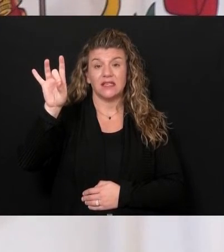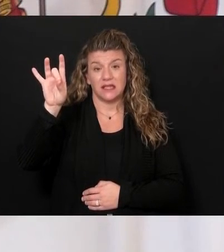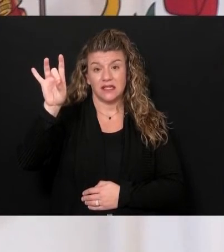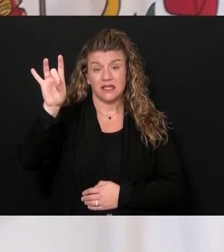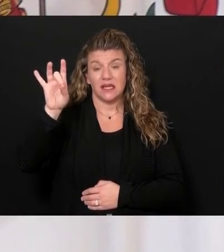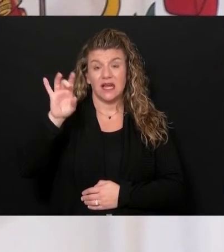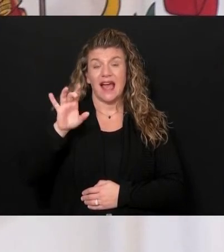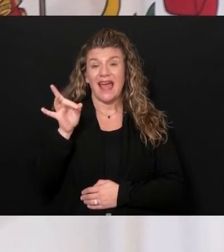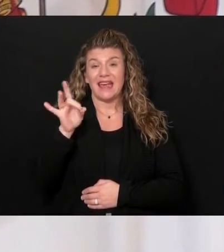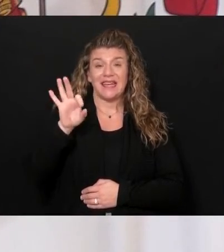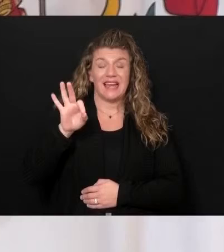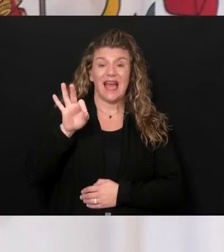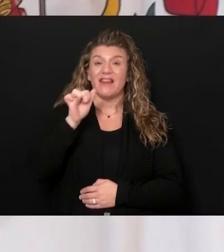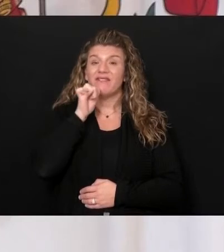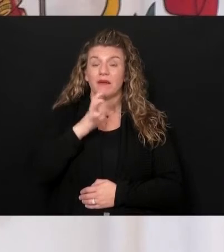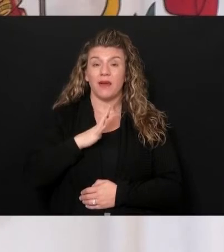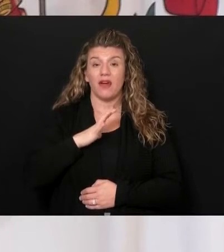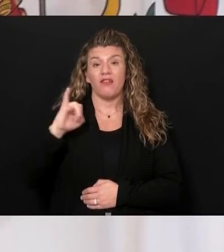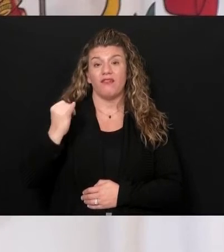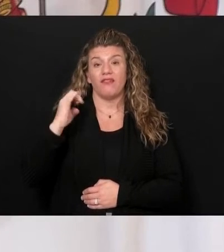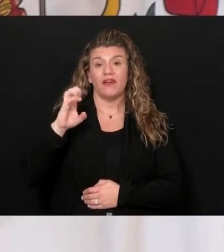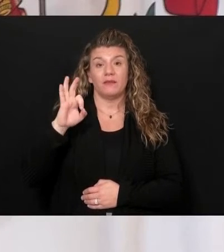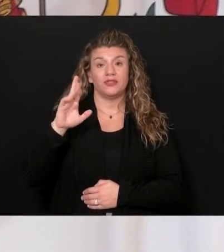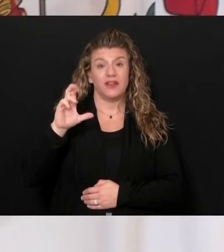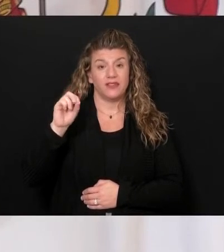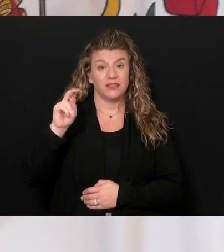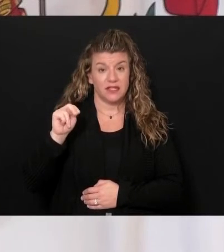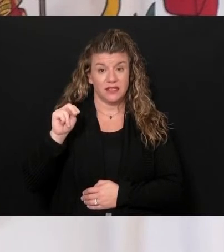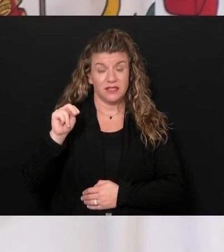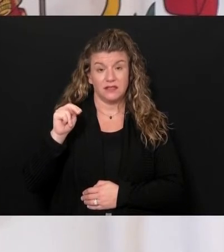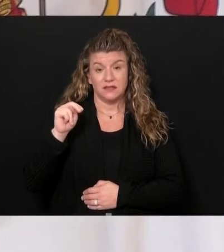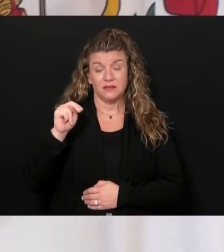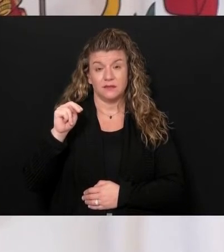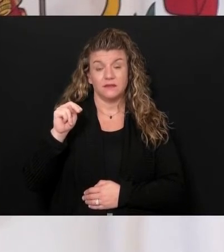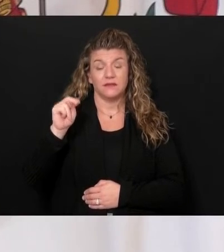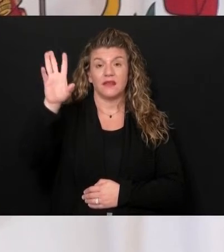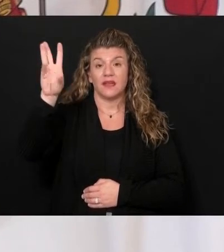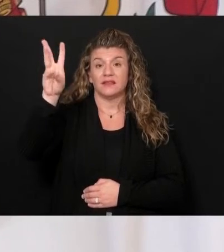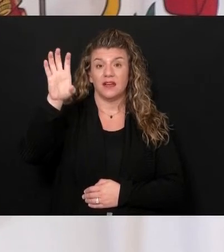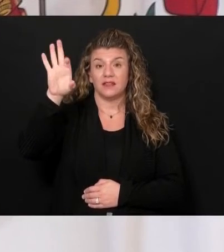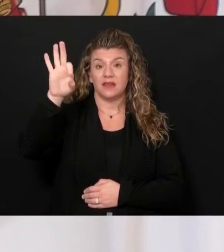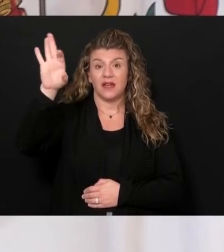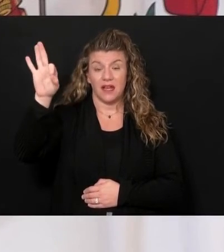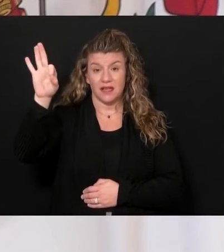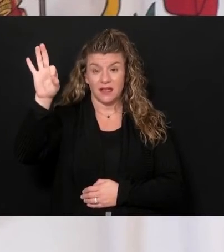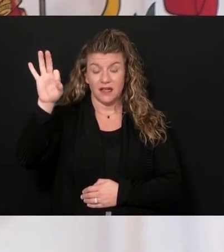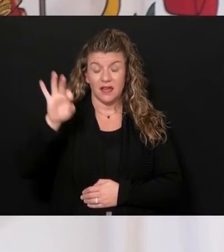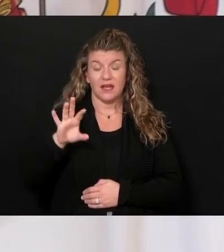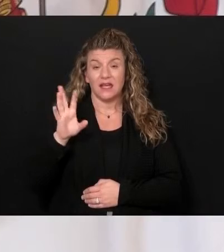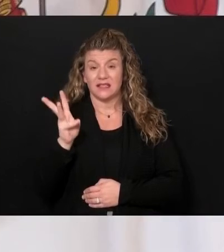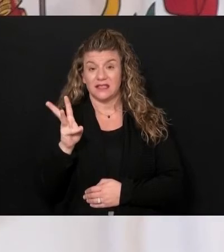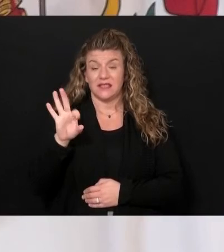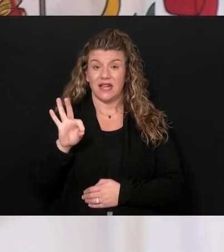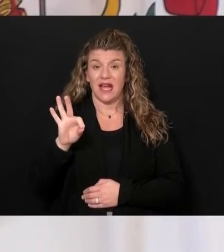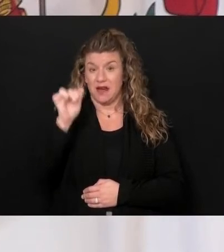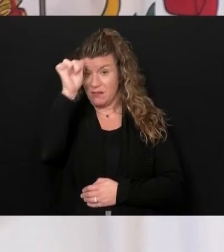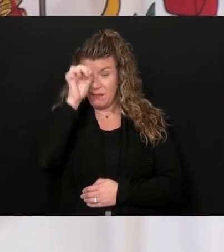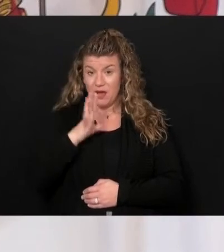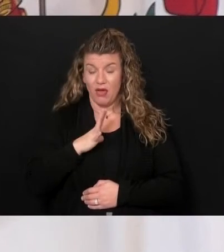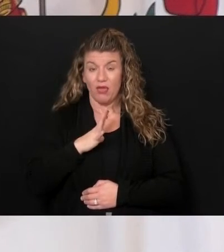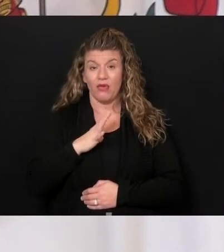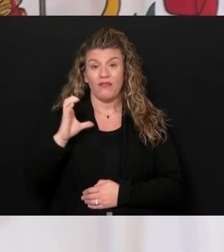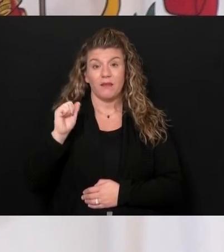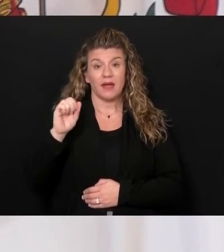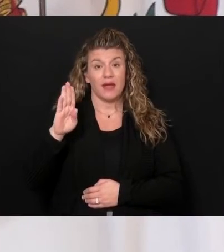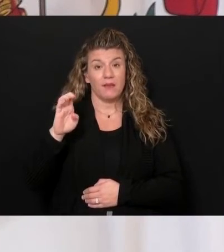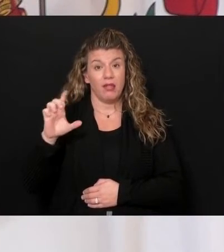an 89-year-old female from Jefferson County. Our 699th death, a 69-year-old male from